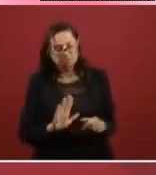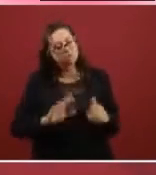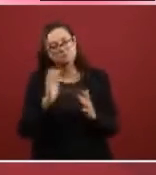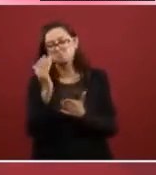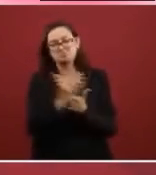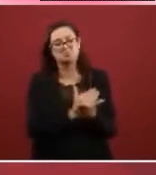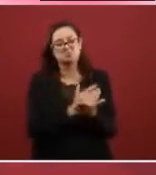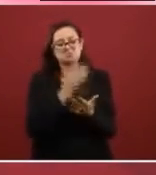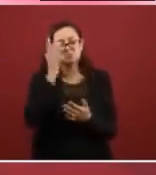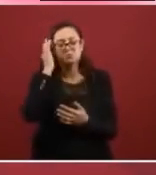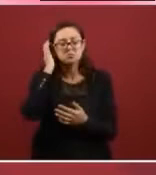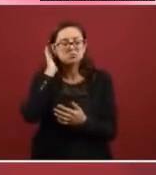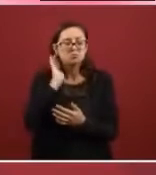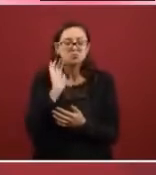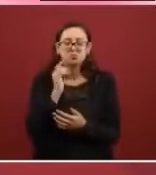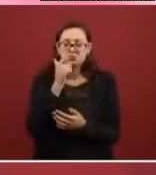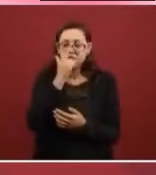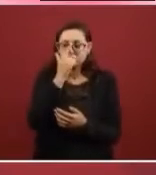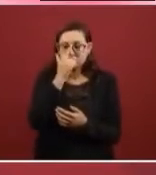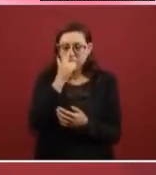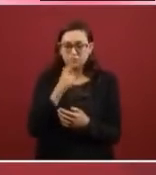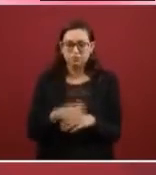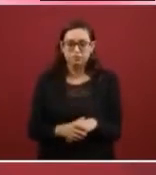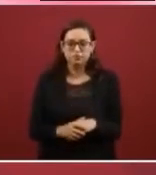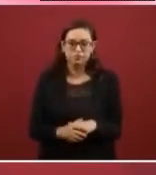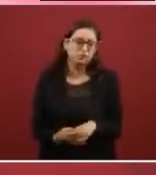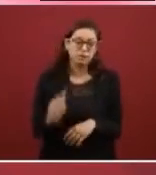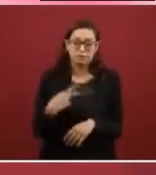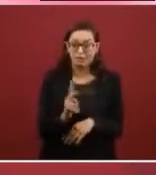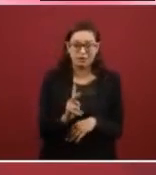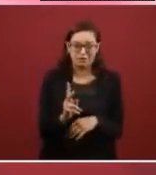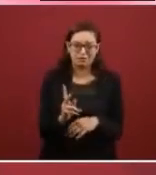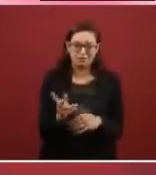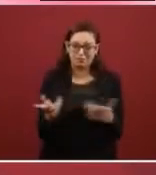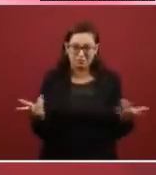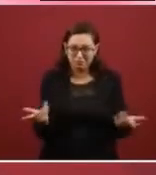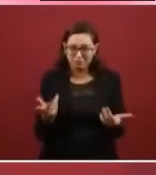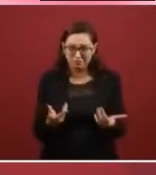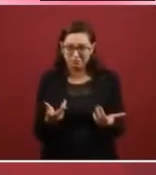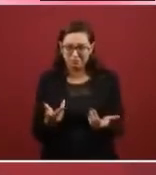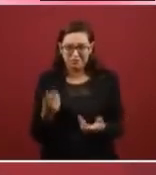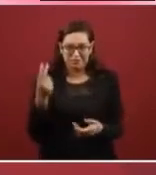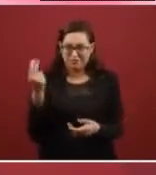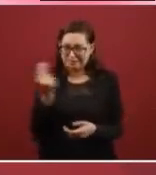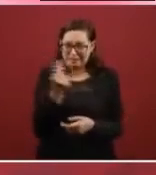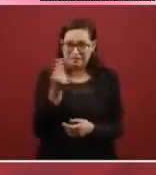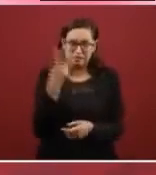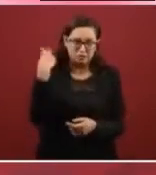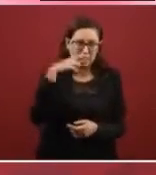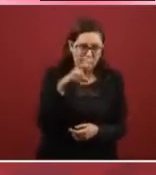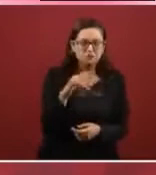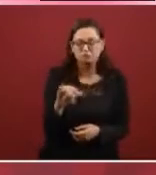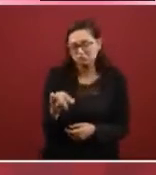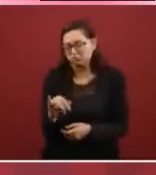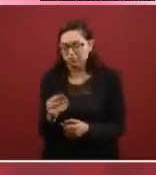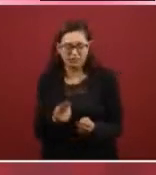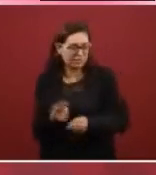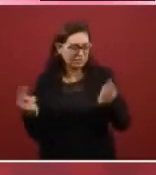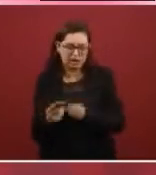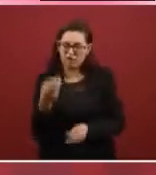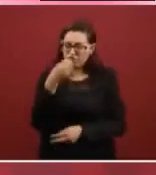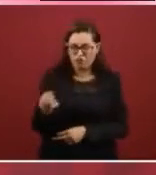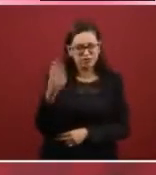expenses so that as long as it doesn't affect the running of the business. So they do need a lot of help right